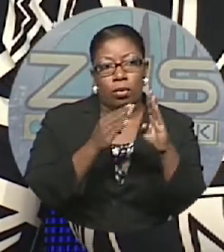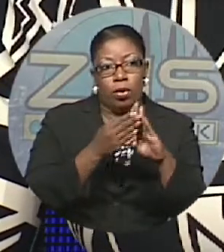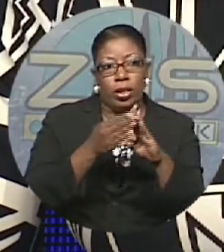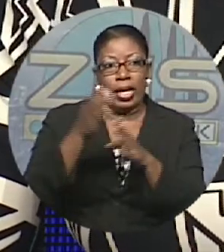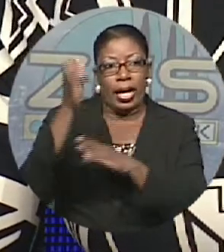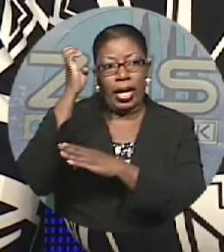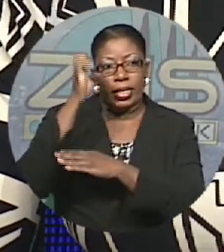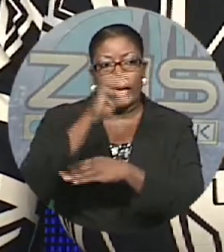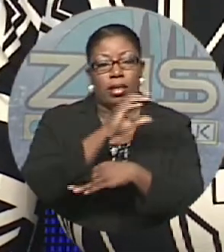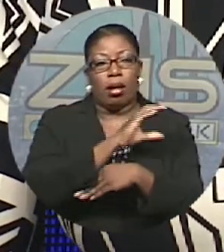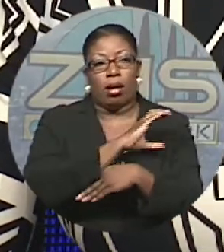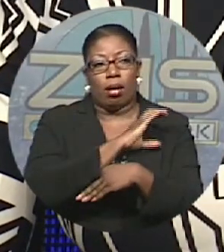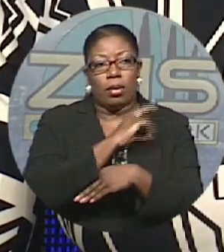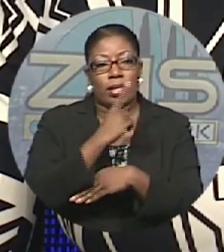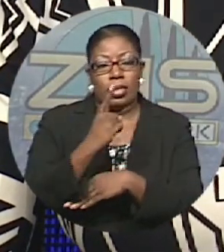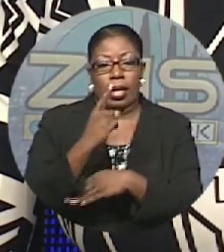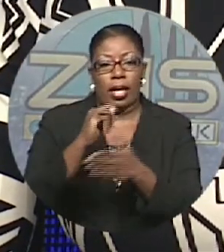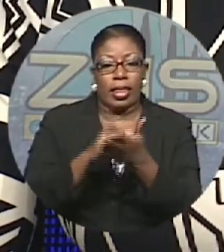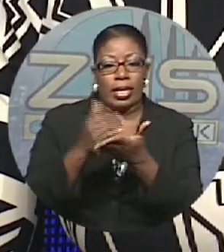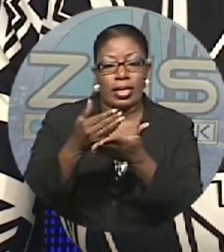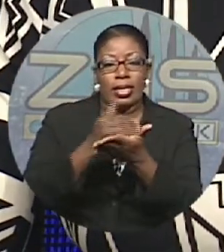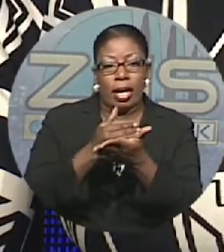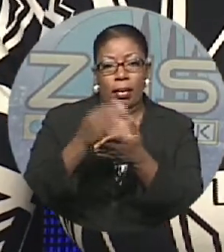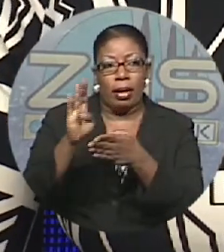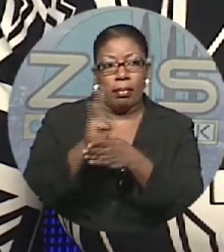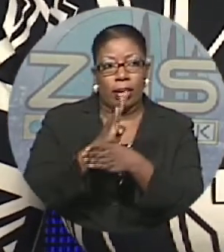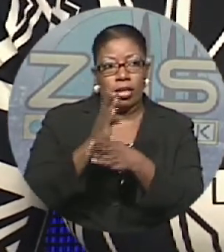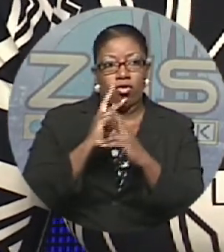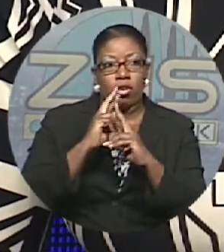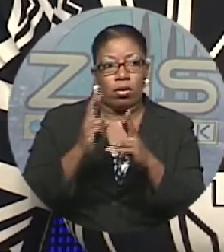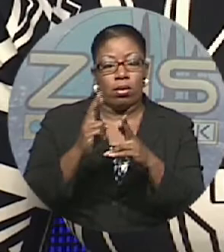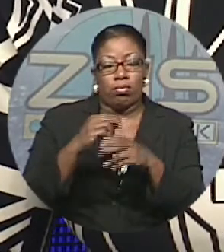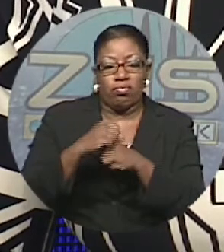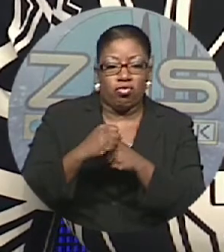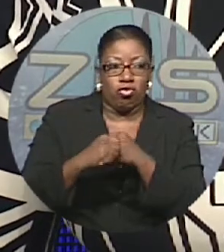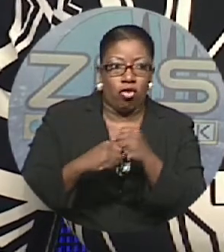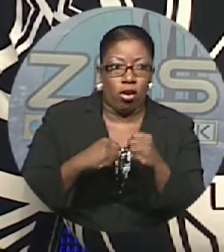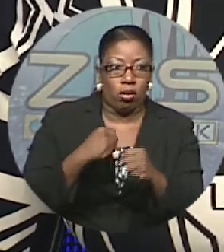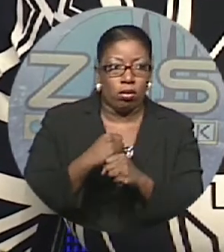Sumner, says that while some businesses are reporting struggling